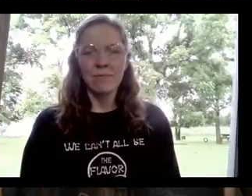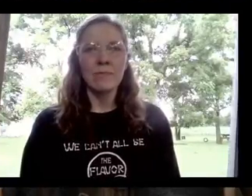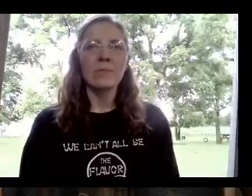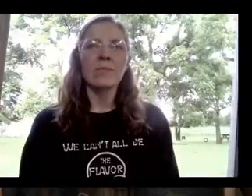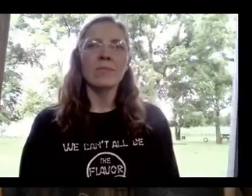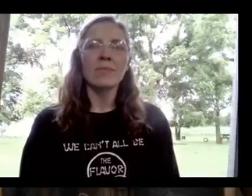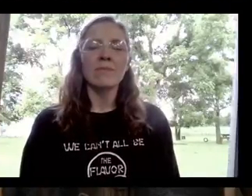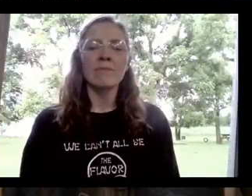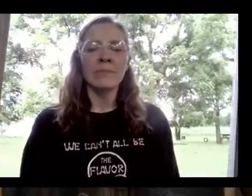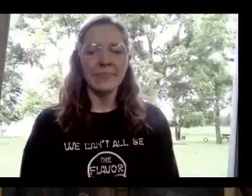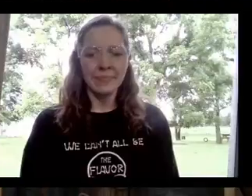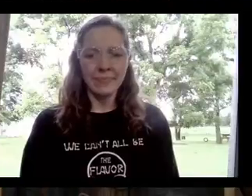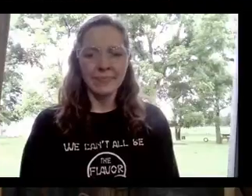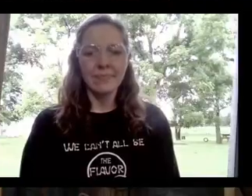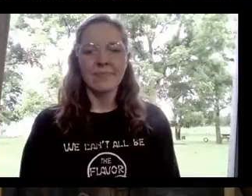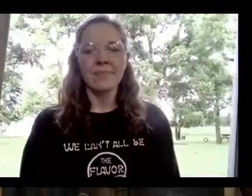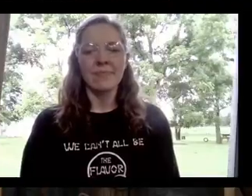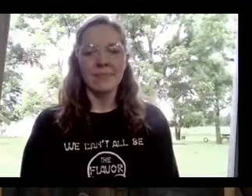Preaching to the choir.